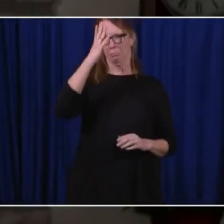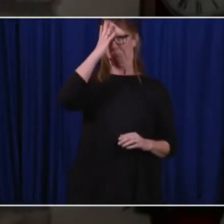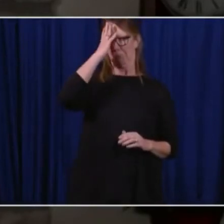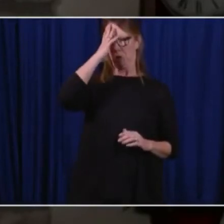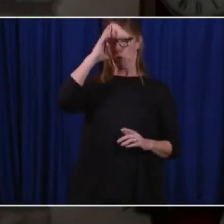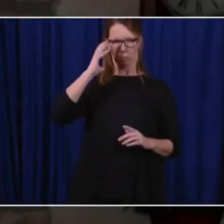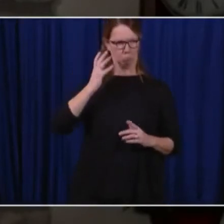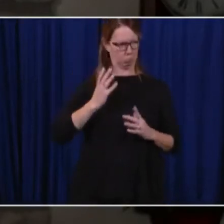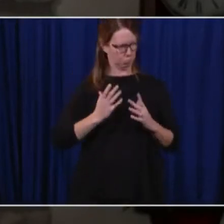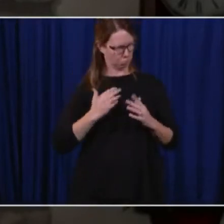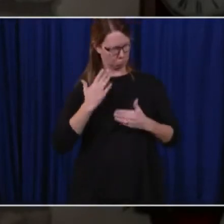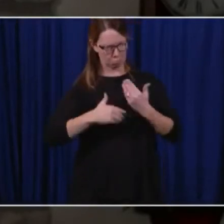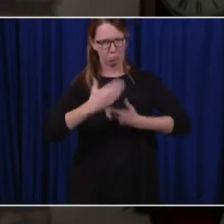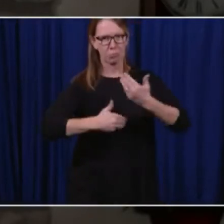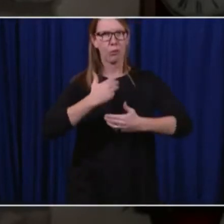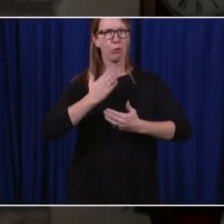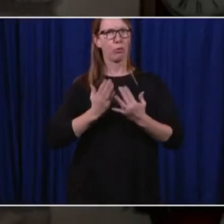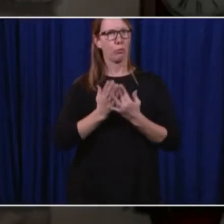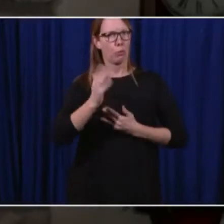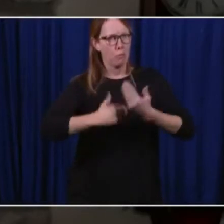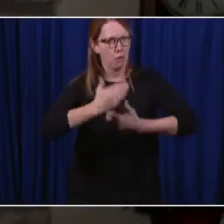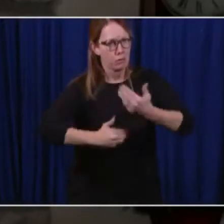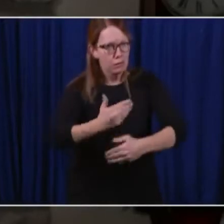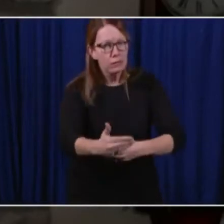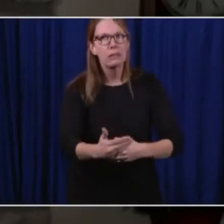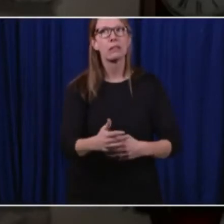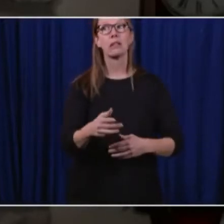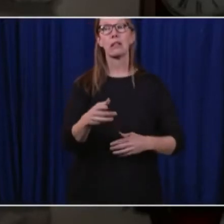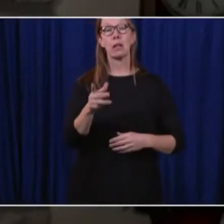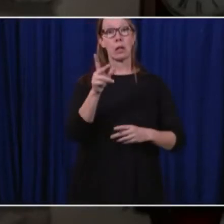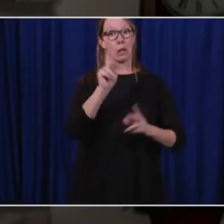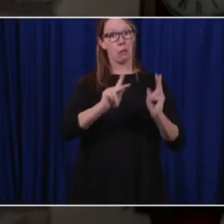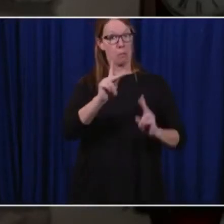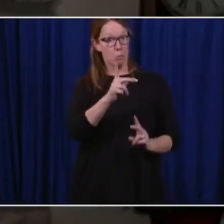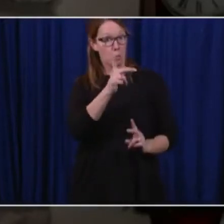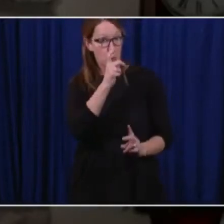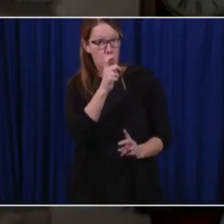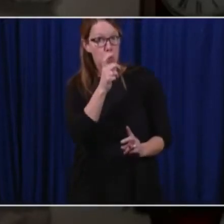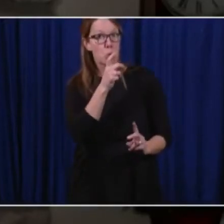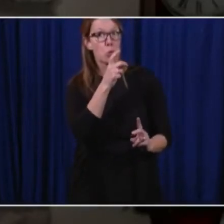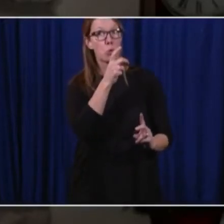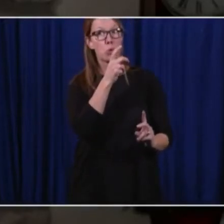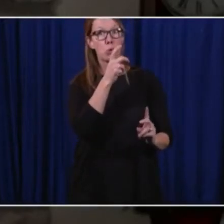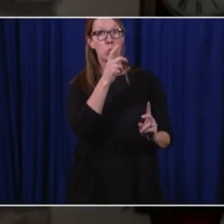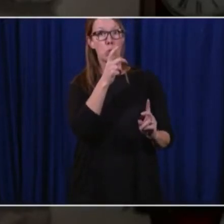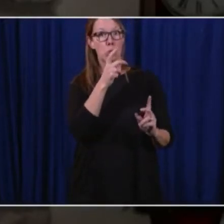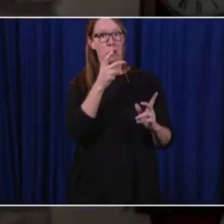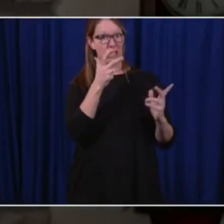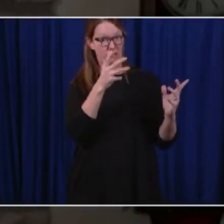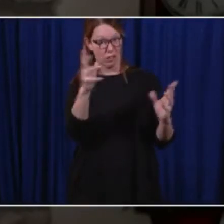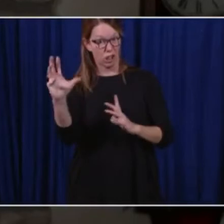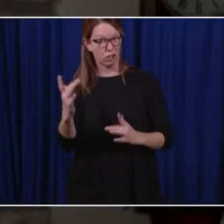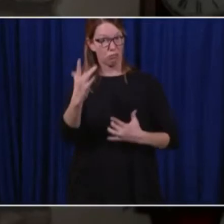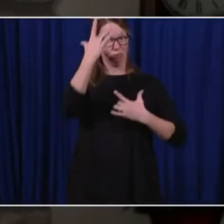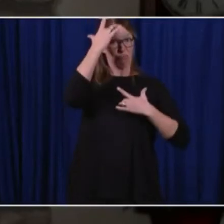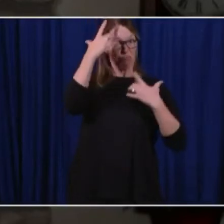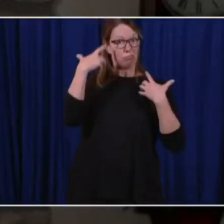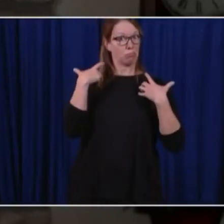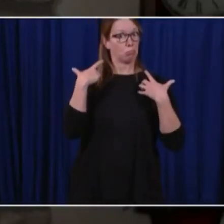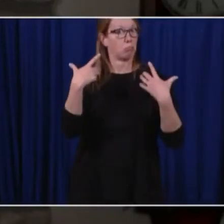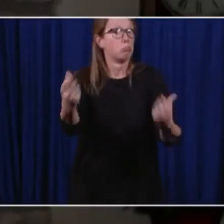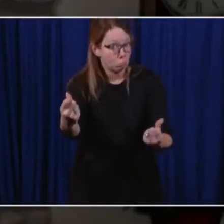process since COVID that people that went through the illness of COVID and they got